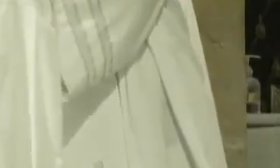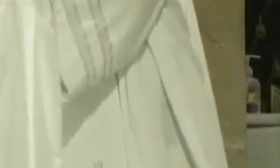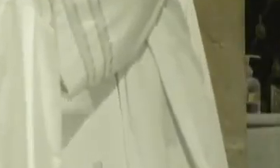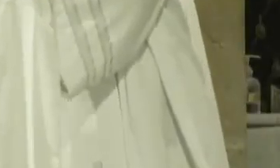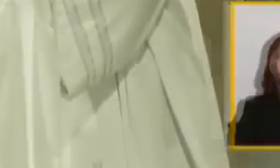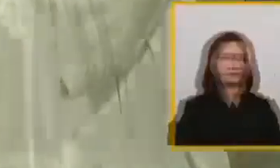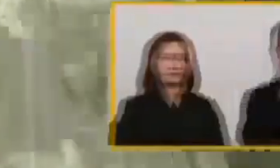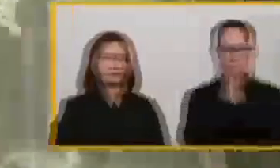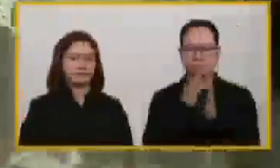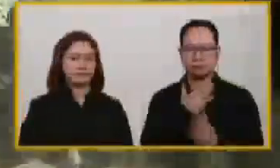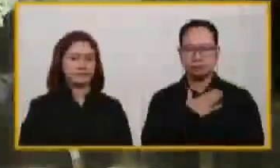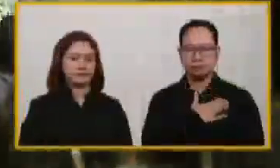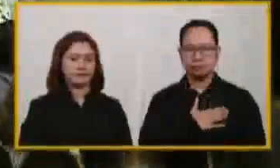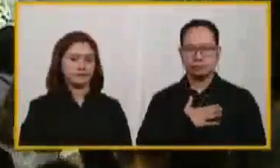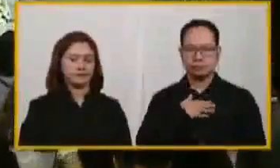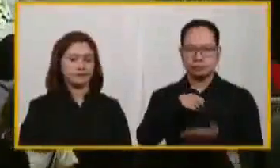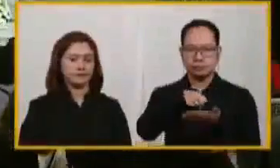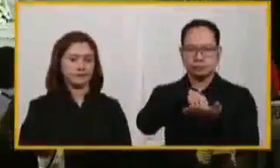all kneel.